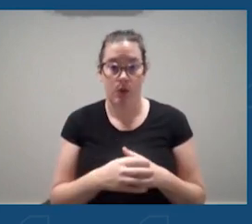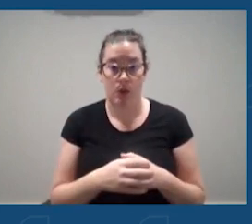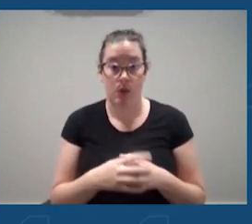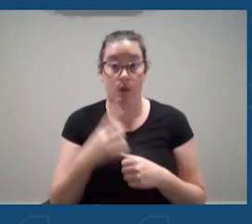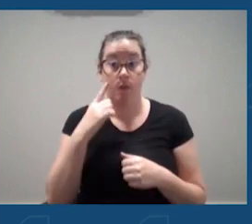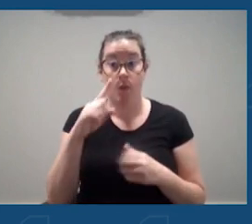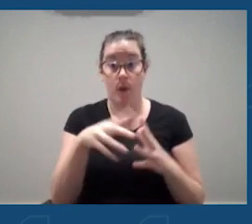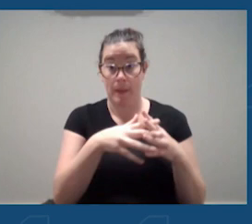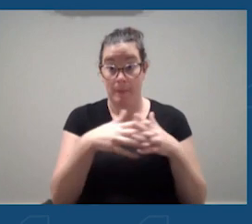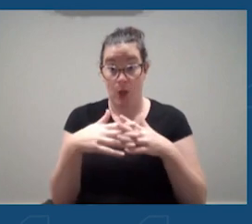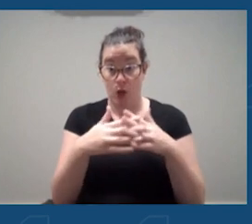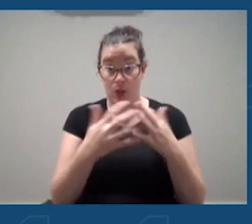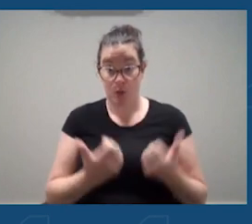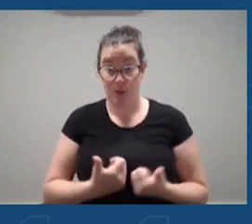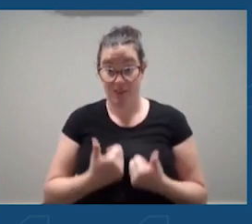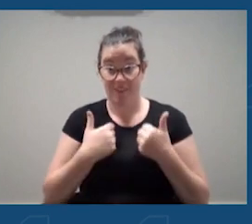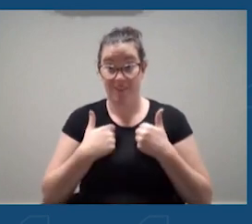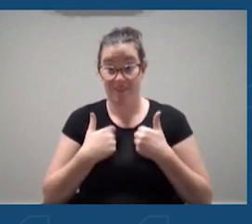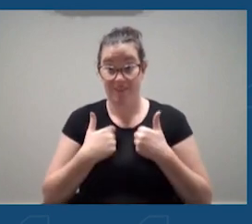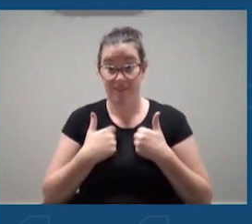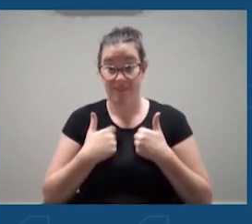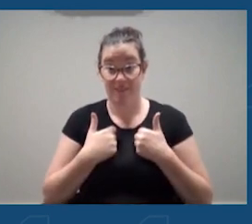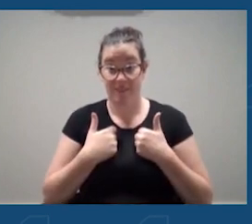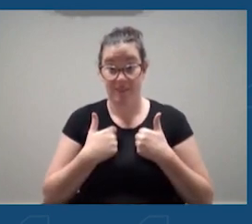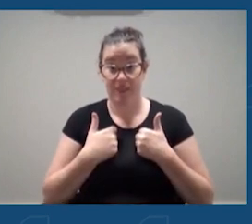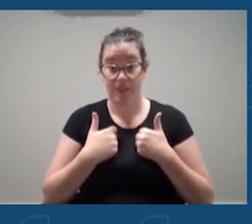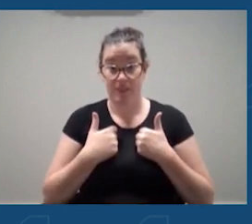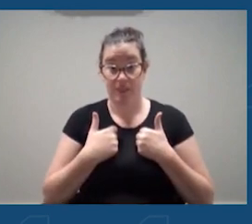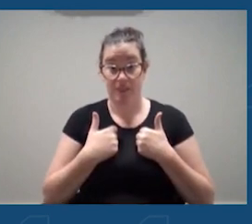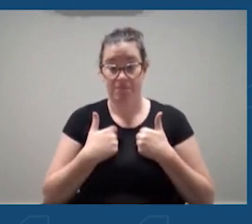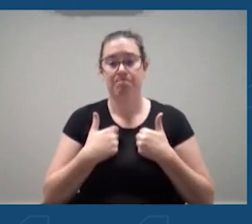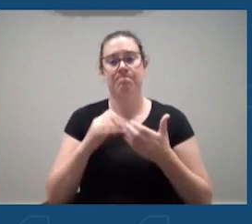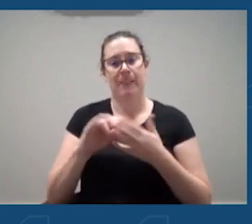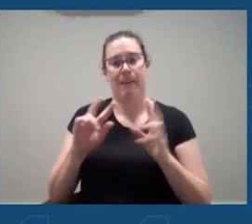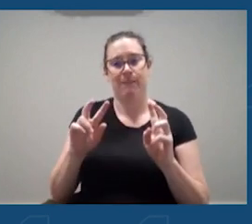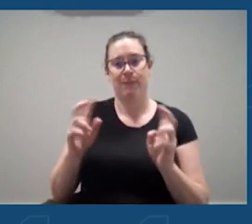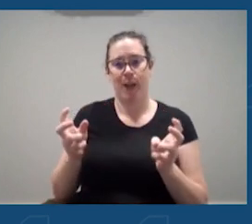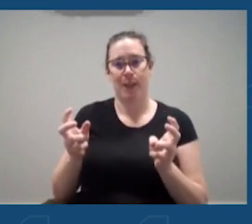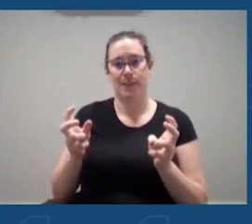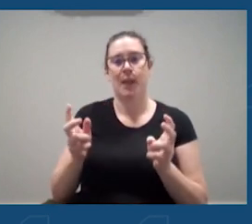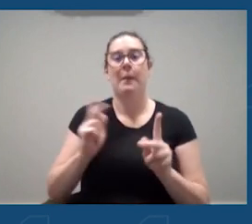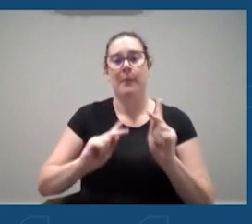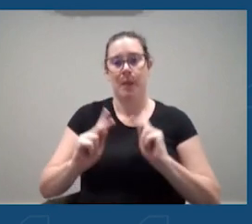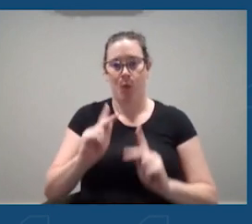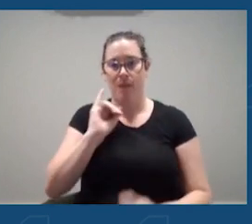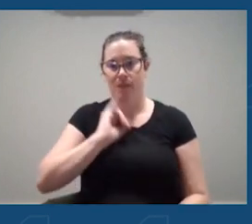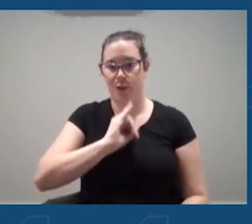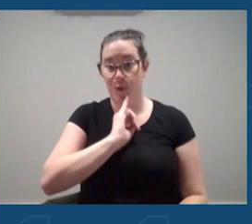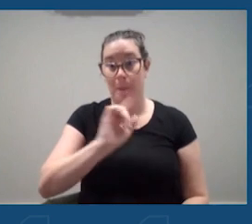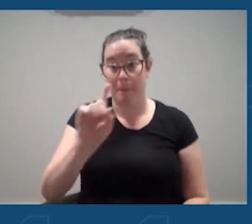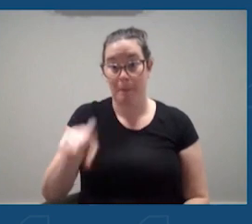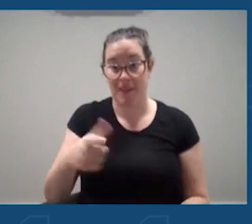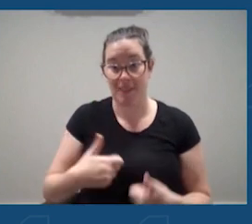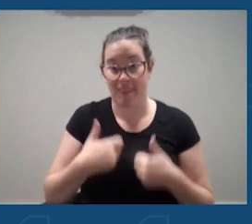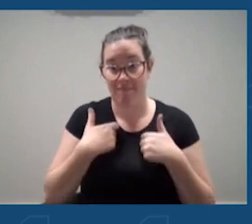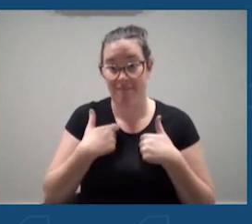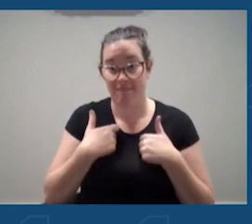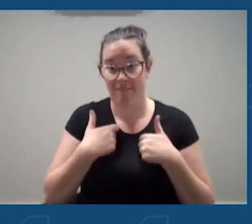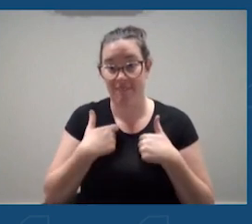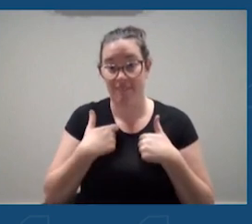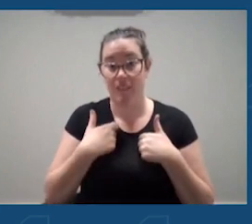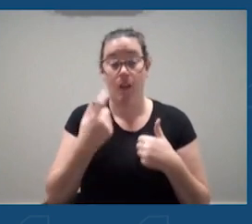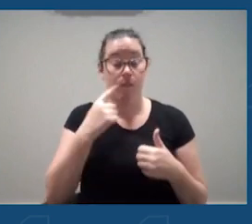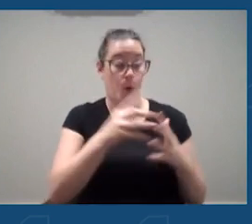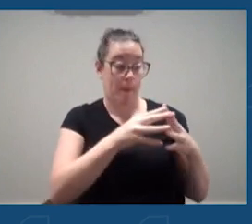to survive, Am Yisrael Chai. And for America to survive, we can all